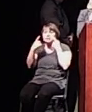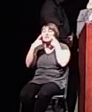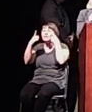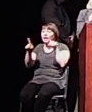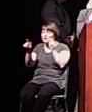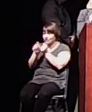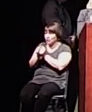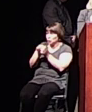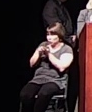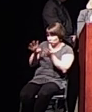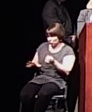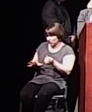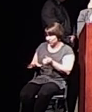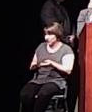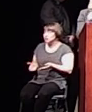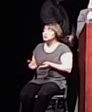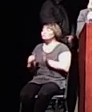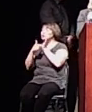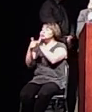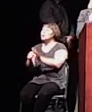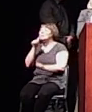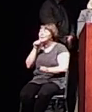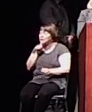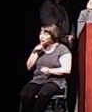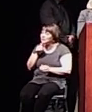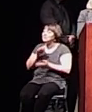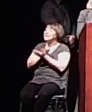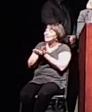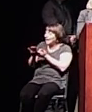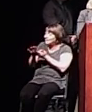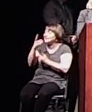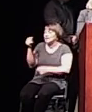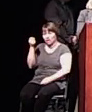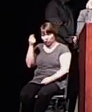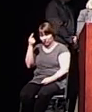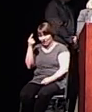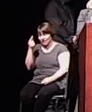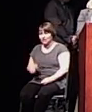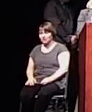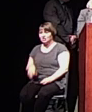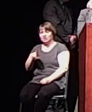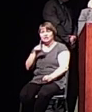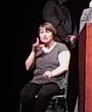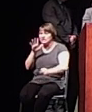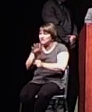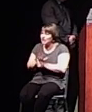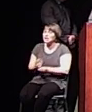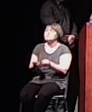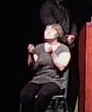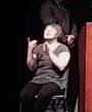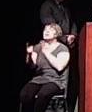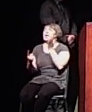with students, conveying patience, kindness, and understanding. They dedicate countless hours